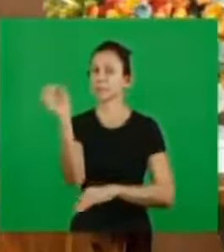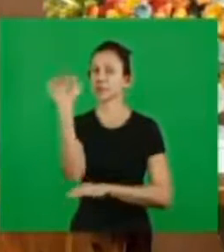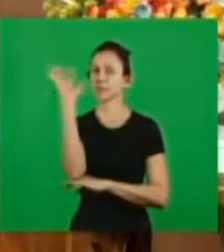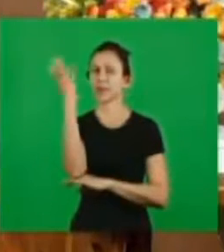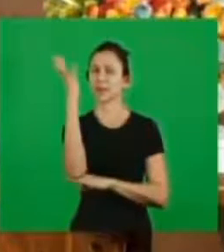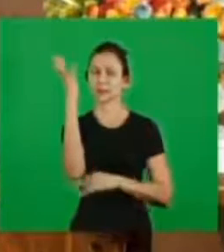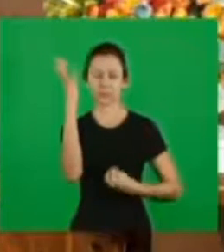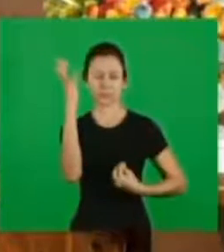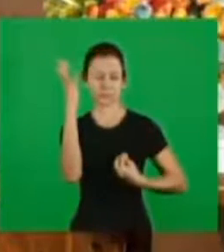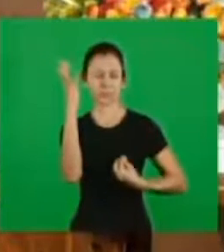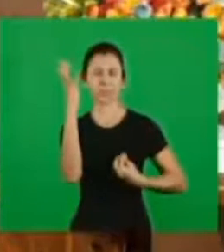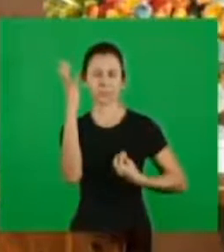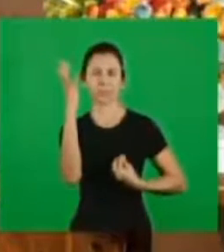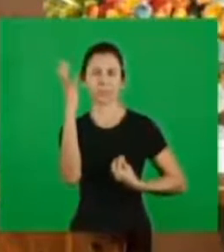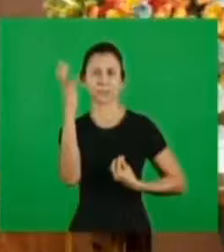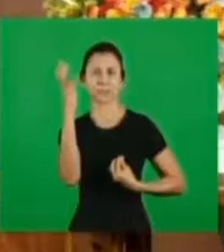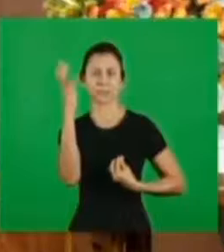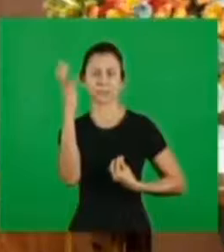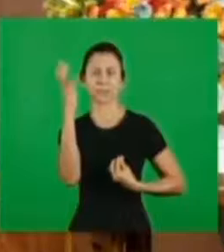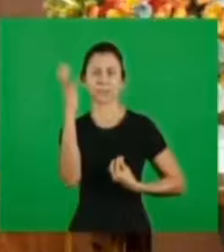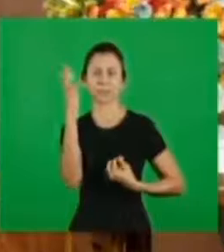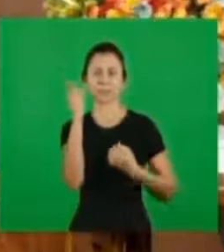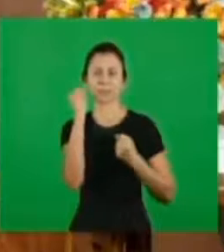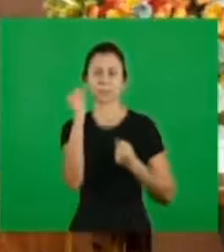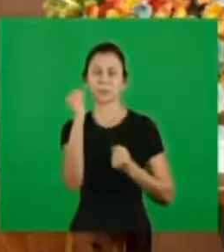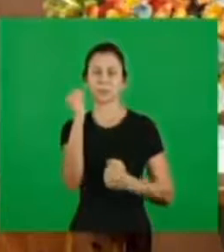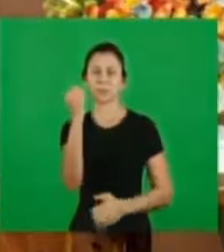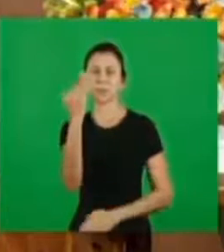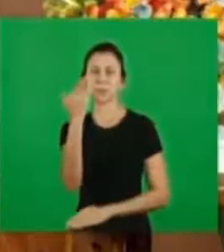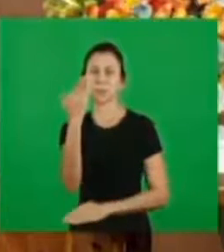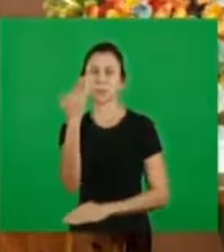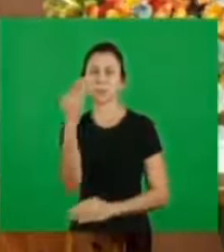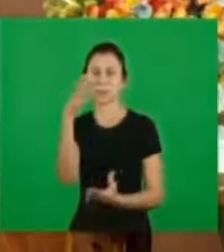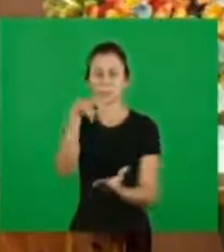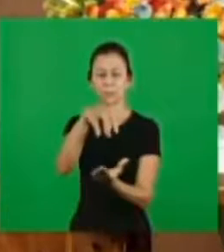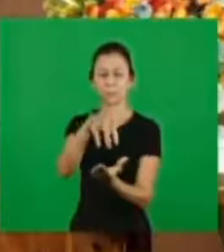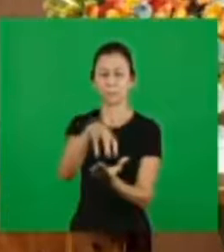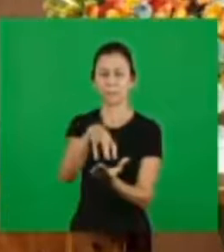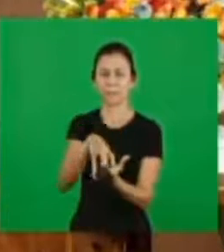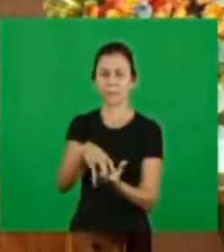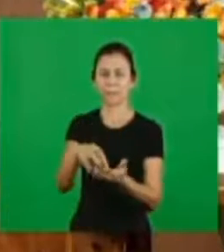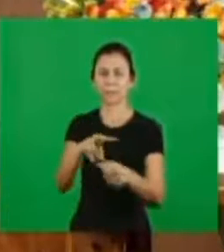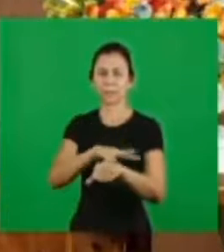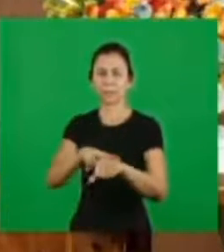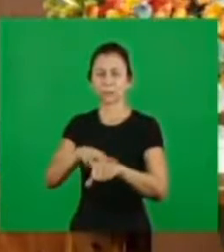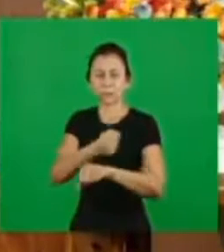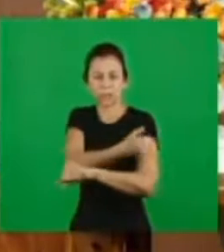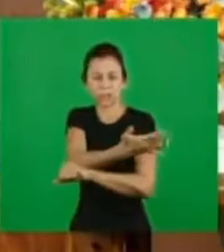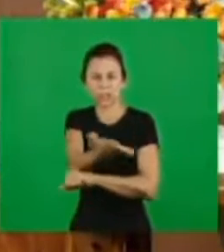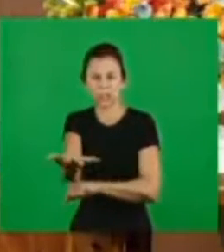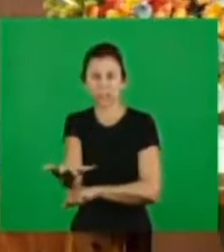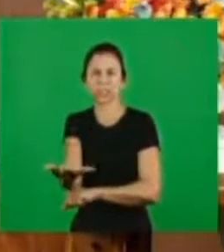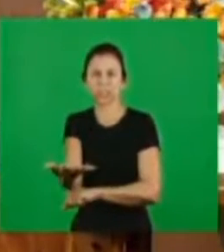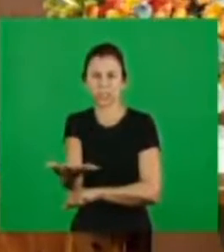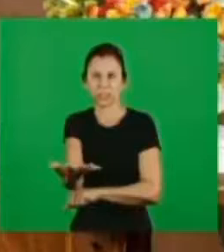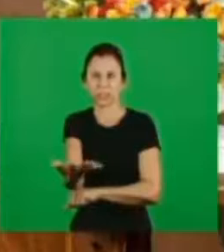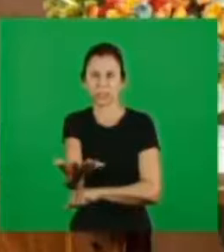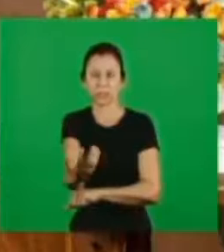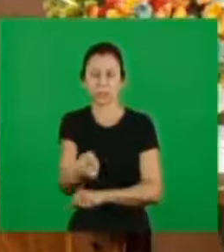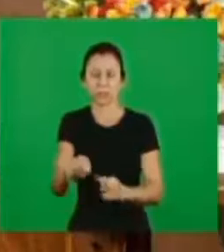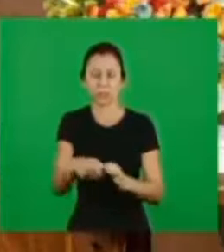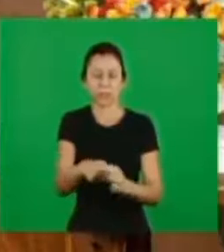you the right to eat the fruit of the tree of life. There is the middle of the paradise of